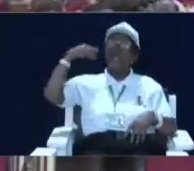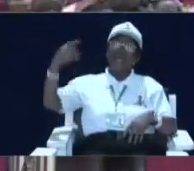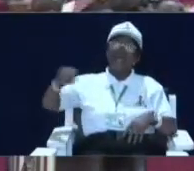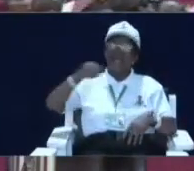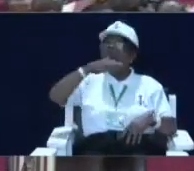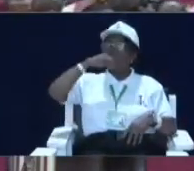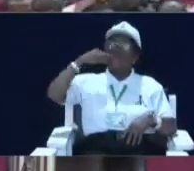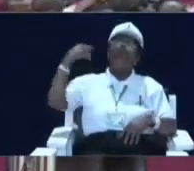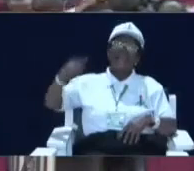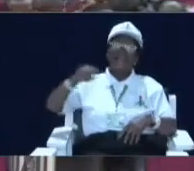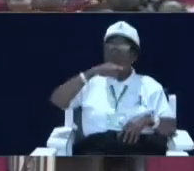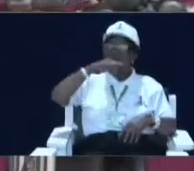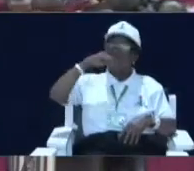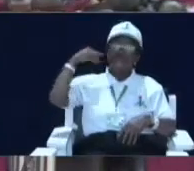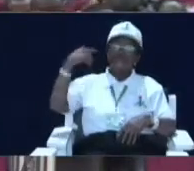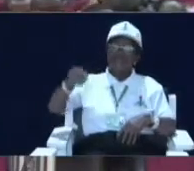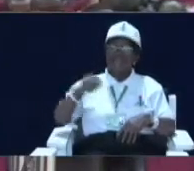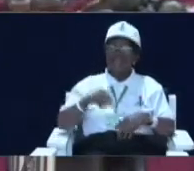Fantastic.